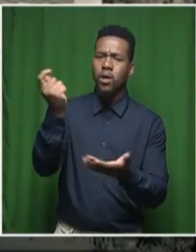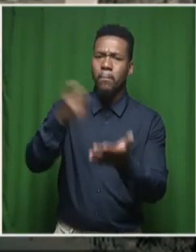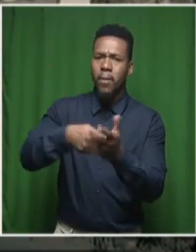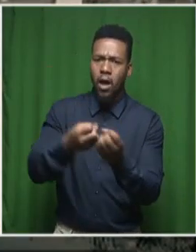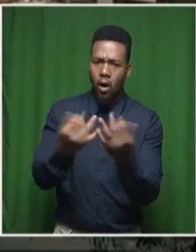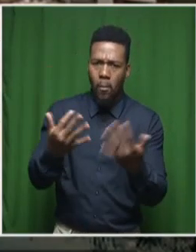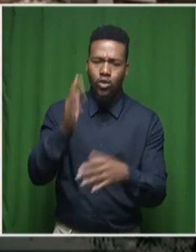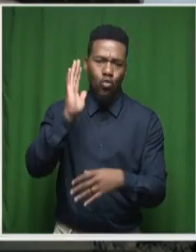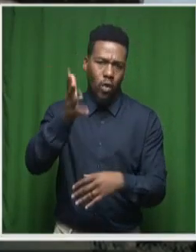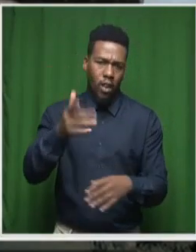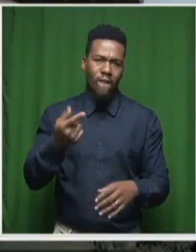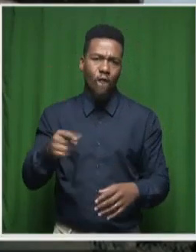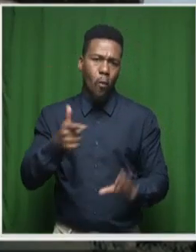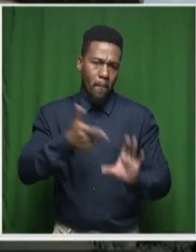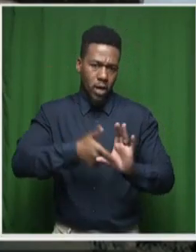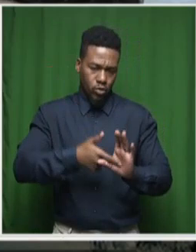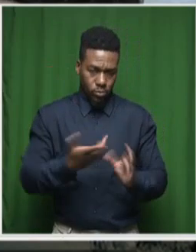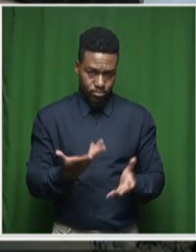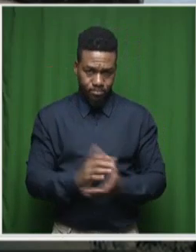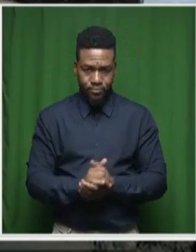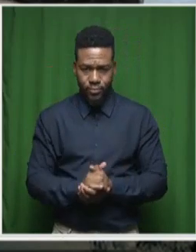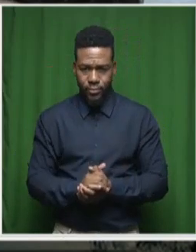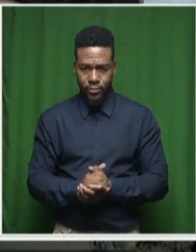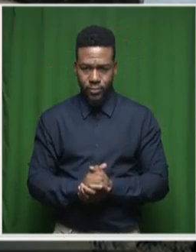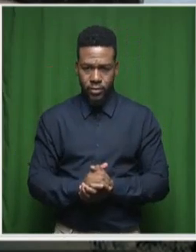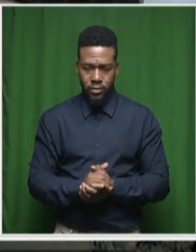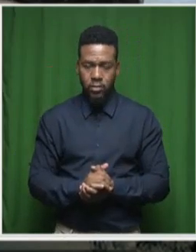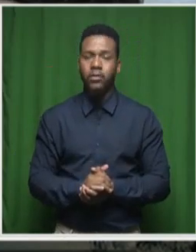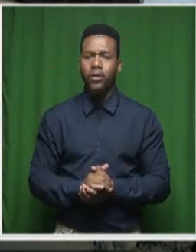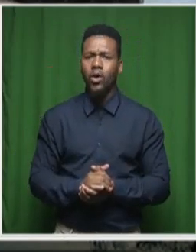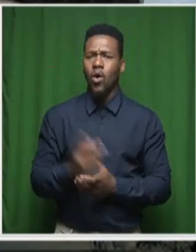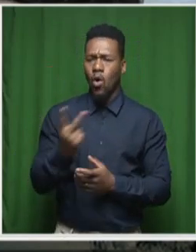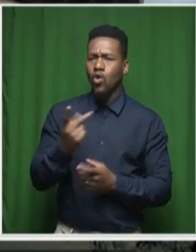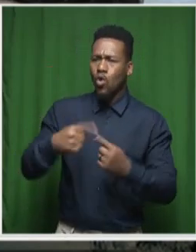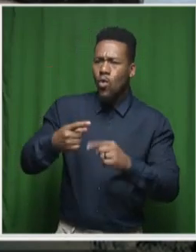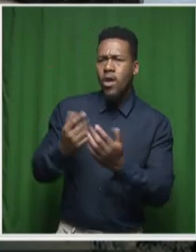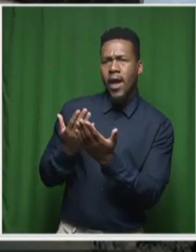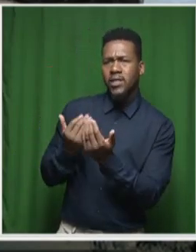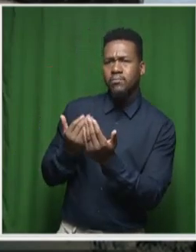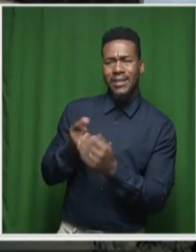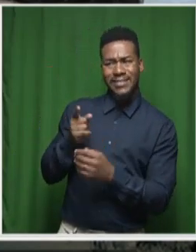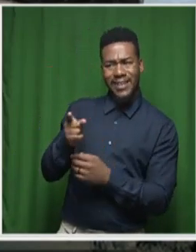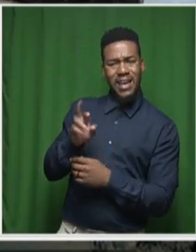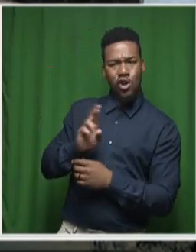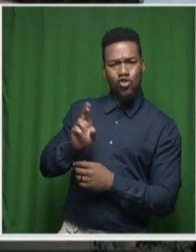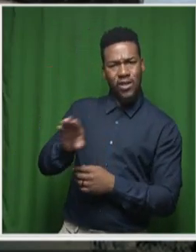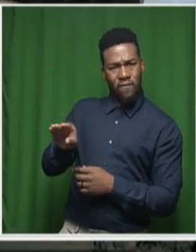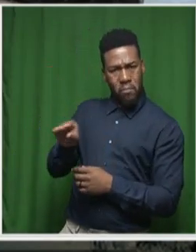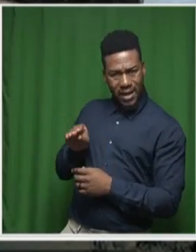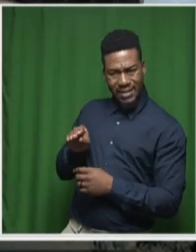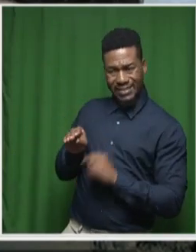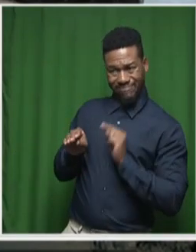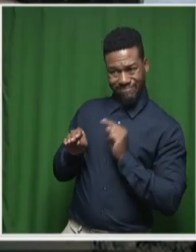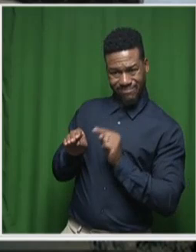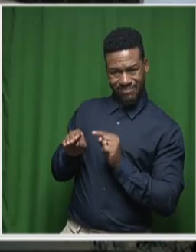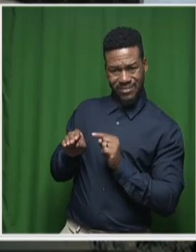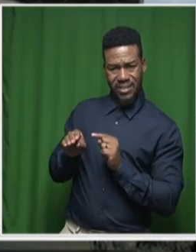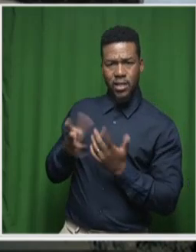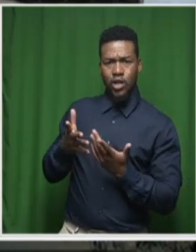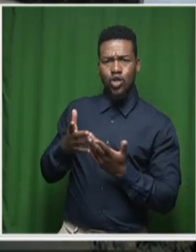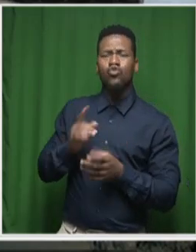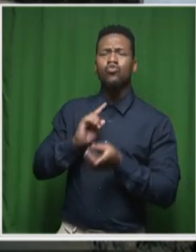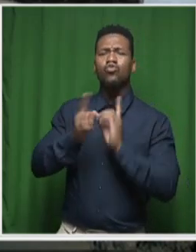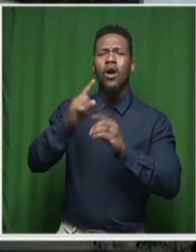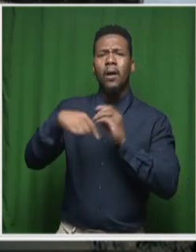pump. And we also expect the Reserve Bank governor as well to speak on interest rates. I think it is later this